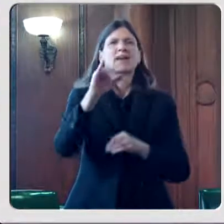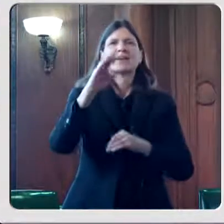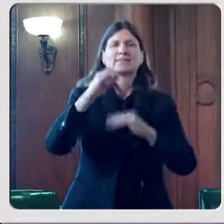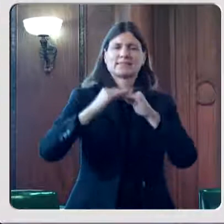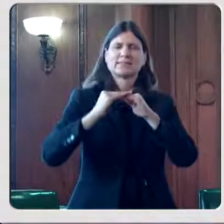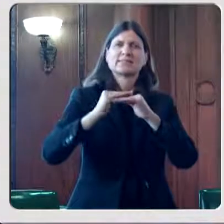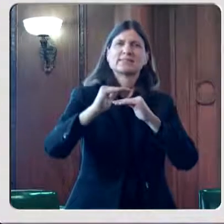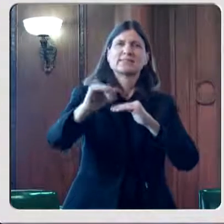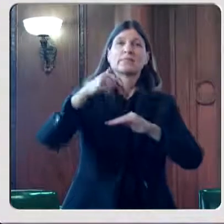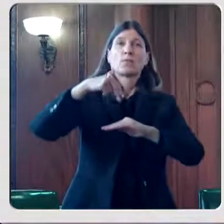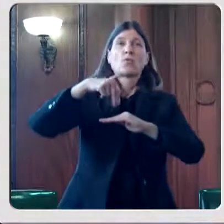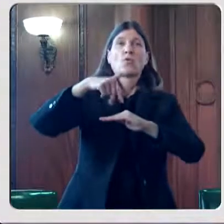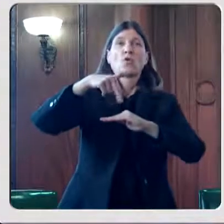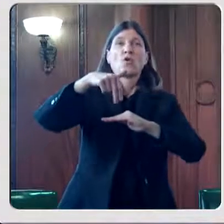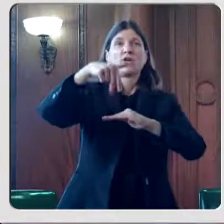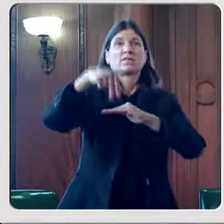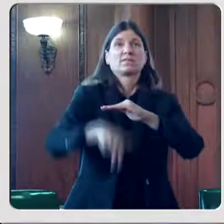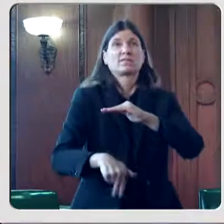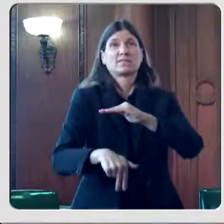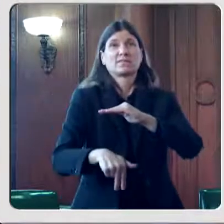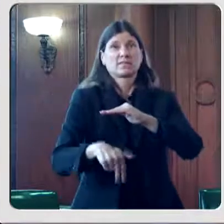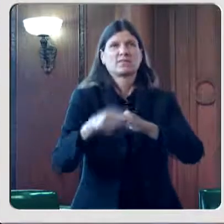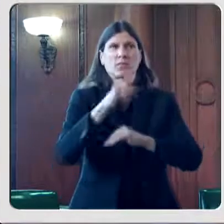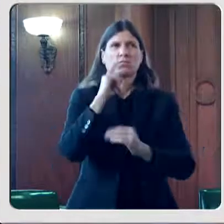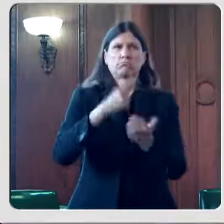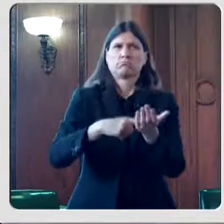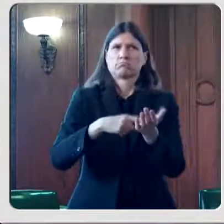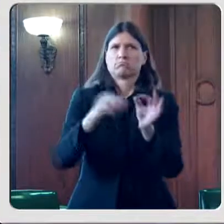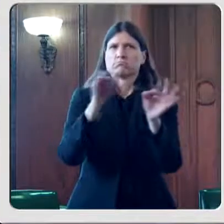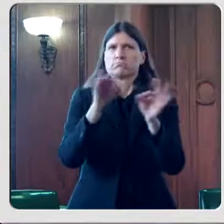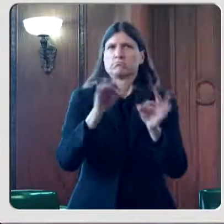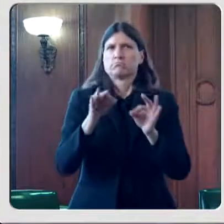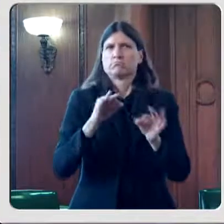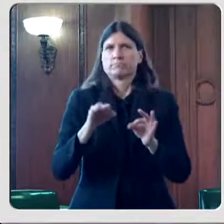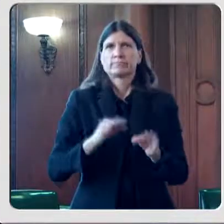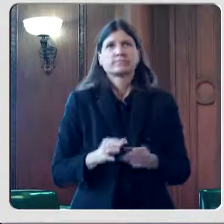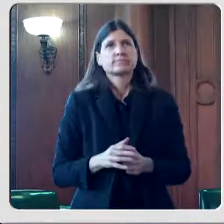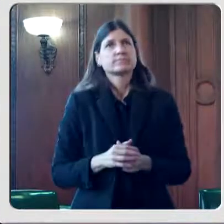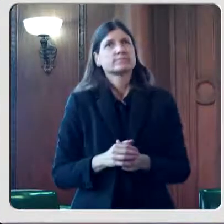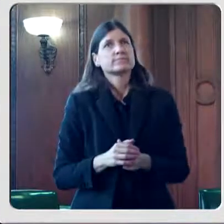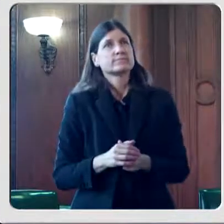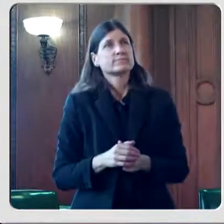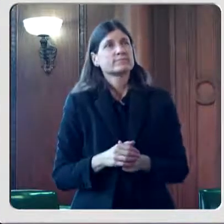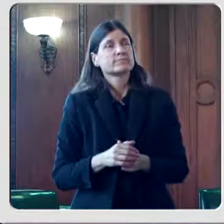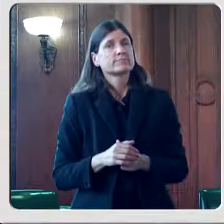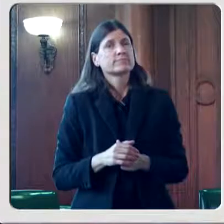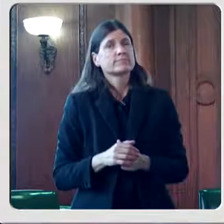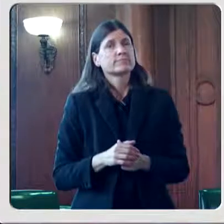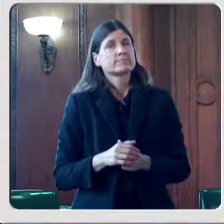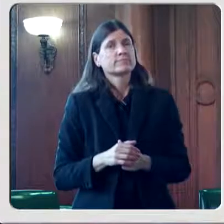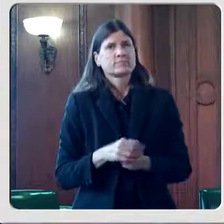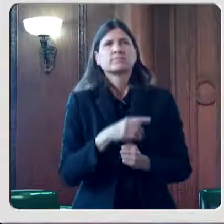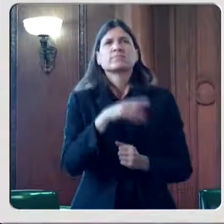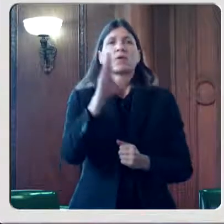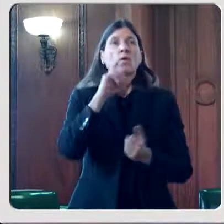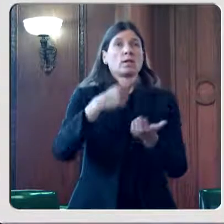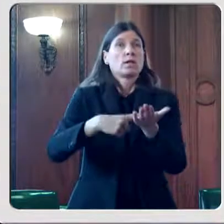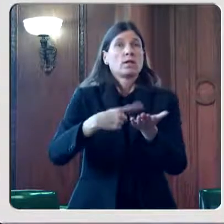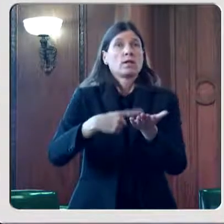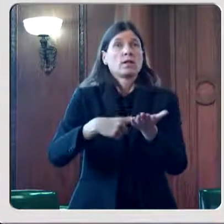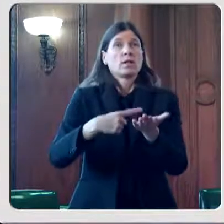God forbid. And he'll also speak to you about clearing out your hydrants, fire hydrants. Superintendent Dan